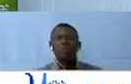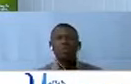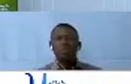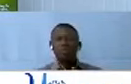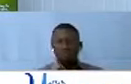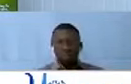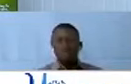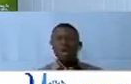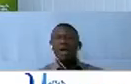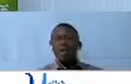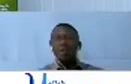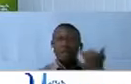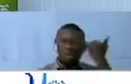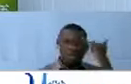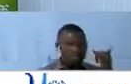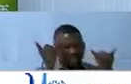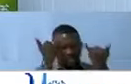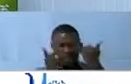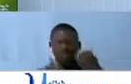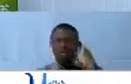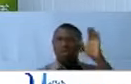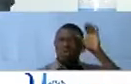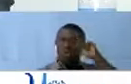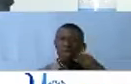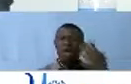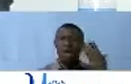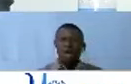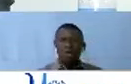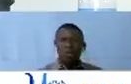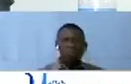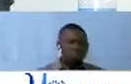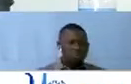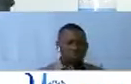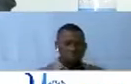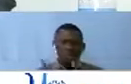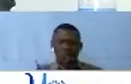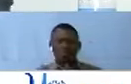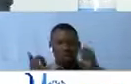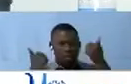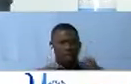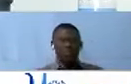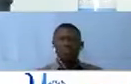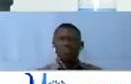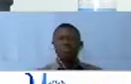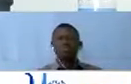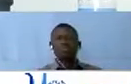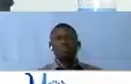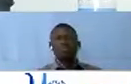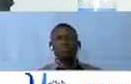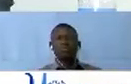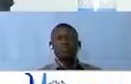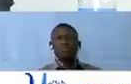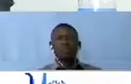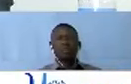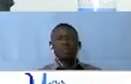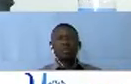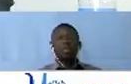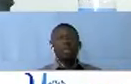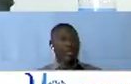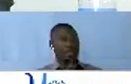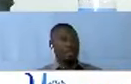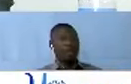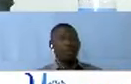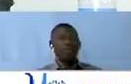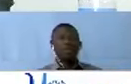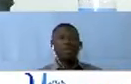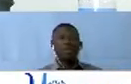to understand how the system worked. Lafta kalu nara kuol katamu ni nyami. Like in the case of treason. Kwa misal